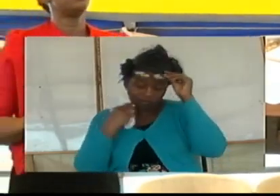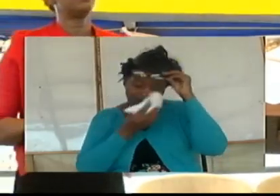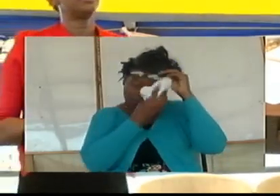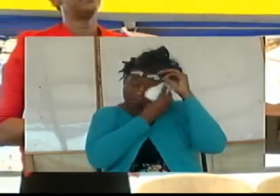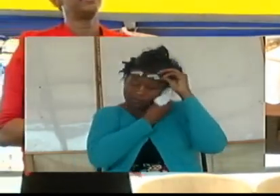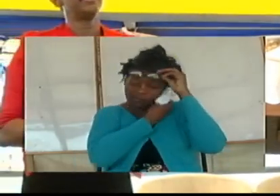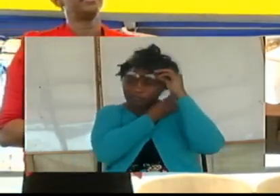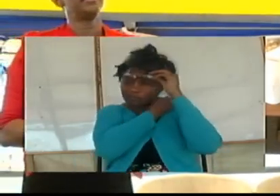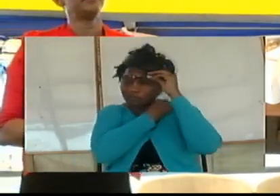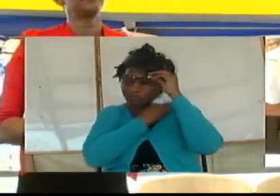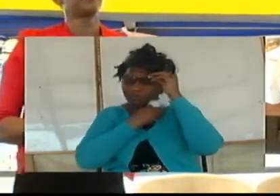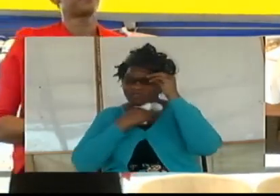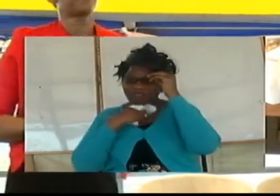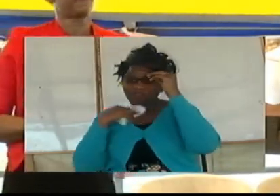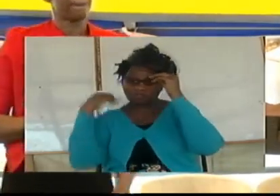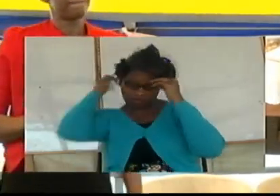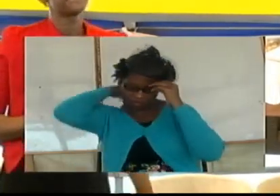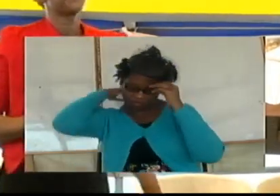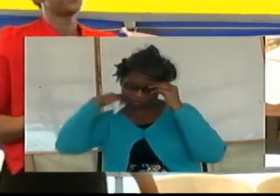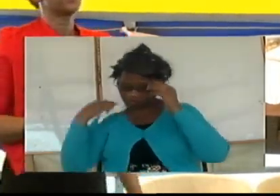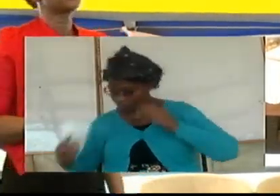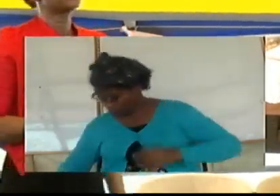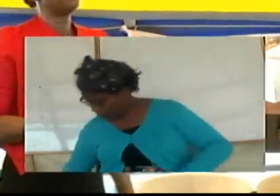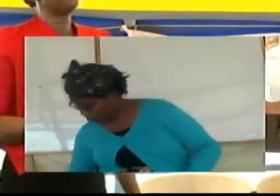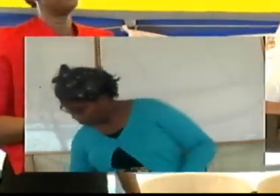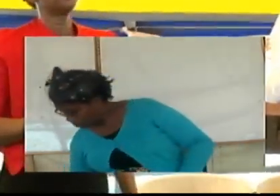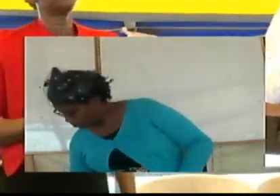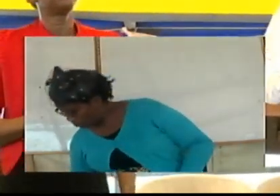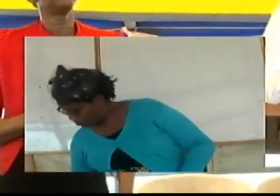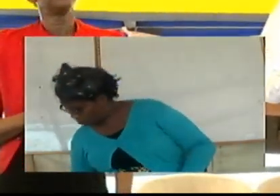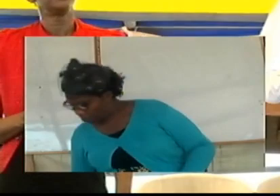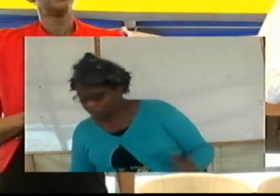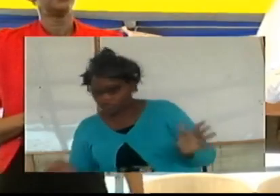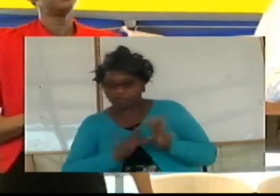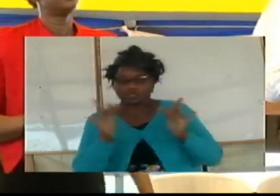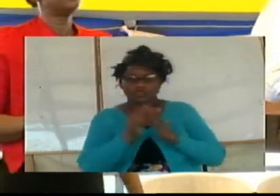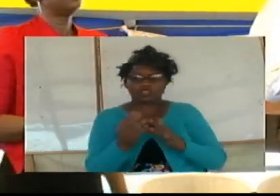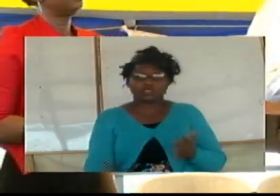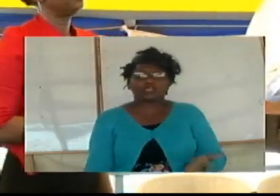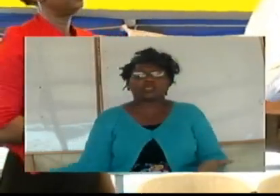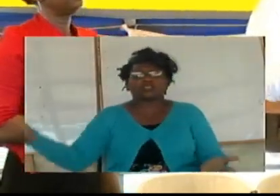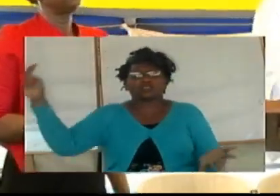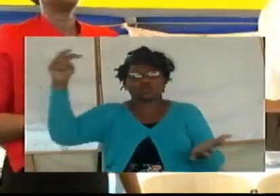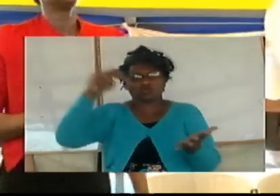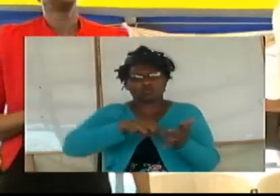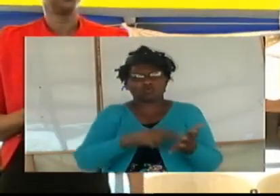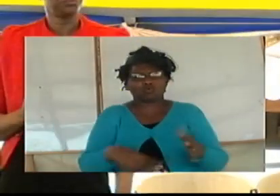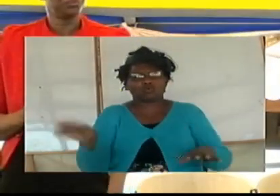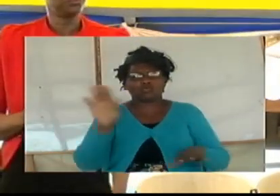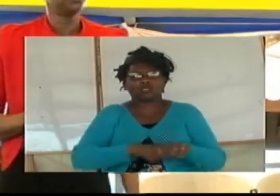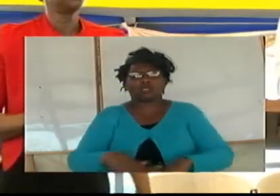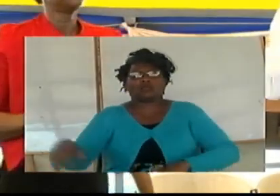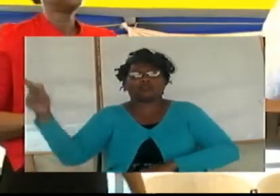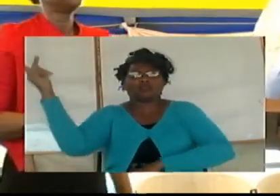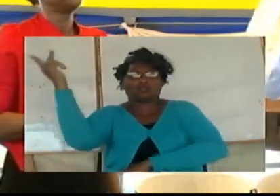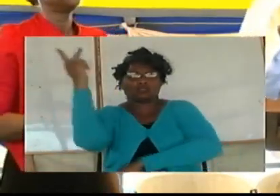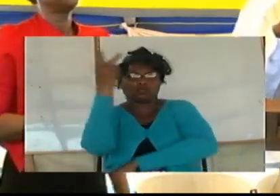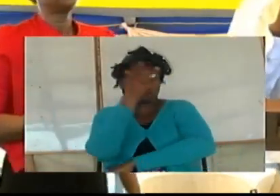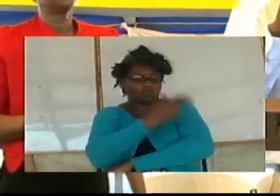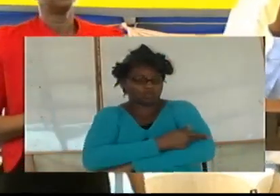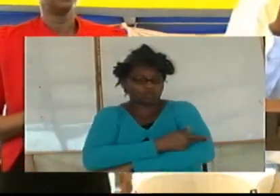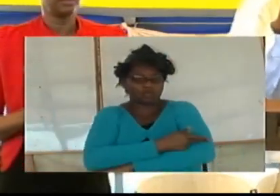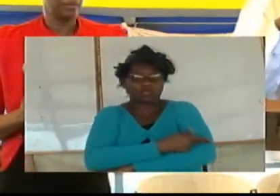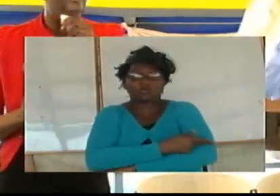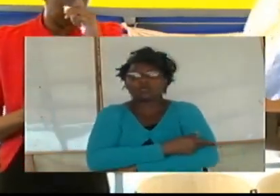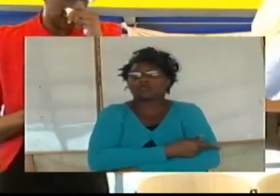rose on the third day. Hallelujah, hallelujah, hallelujah. What could this singer just help me? Raise